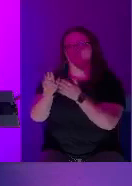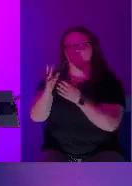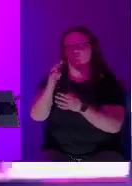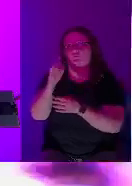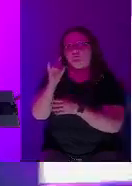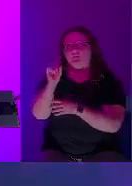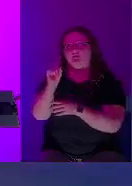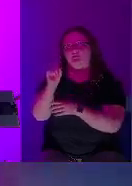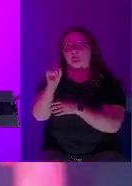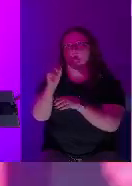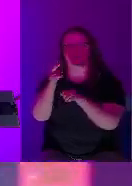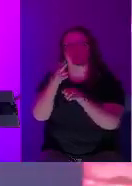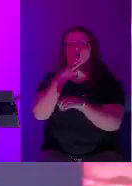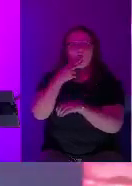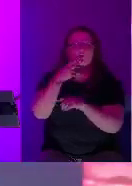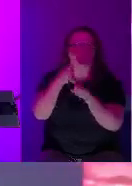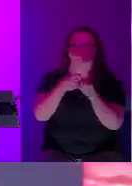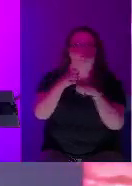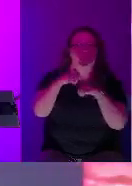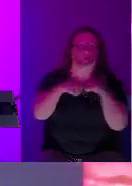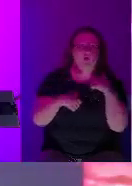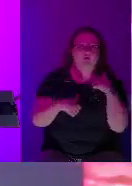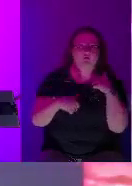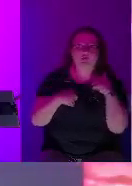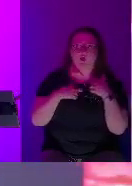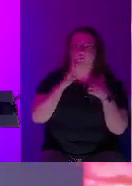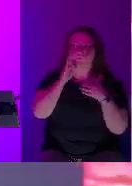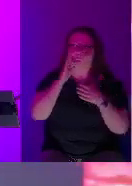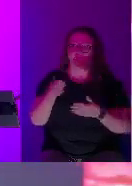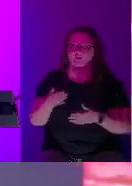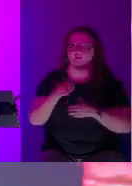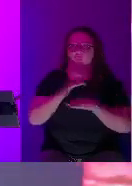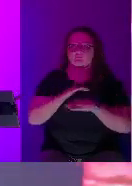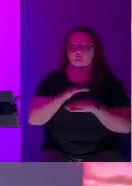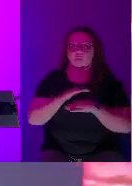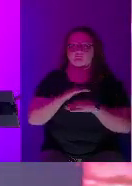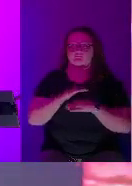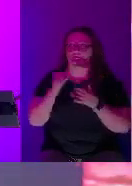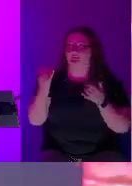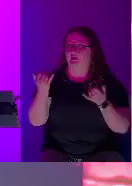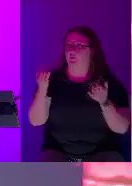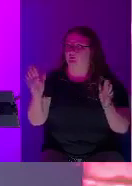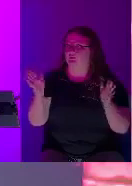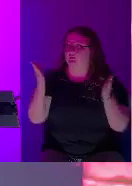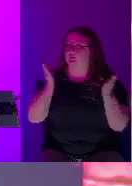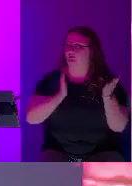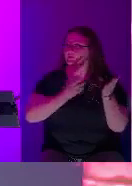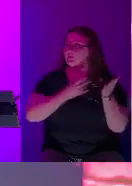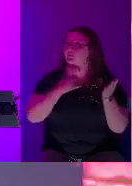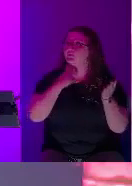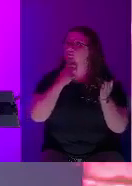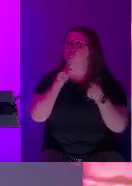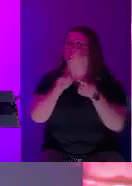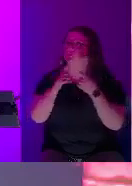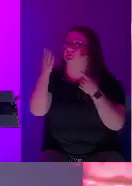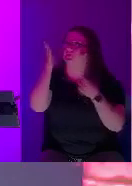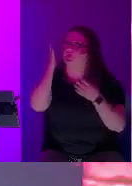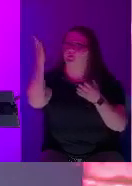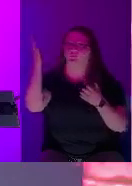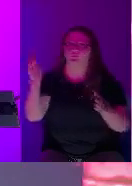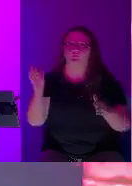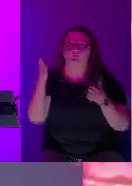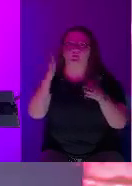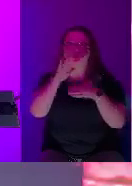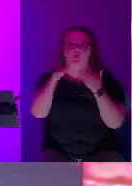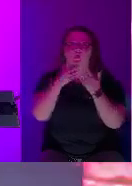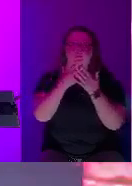out of the rock. Should I have satisfied thee? Let's lift our voices to the God who provides all, who